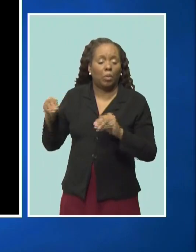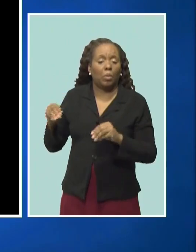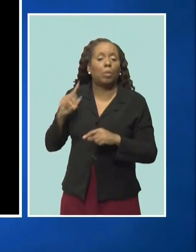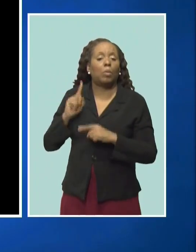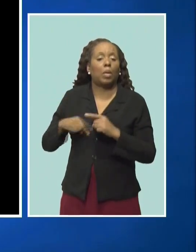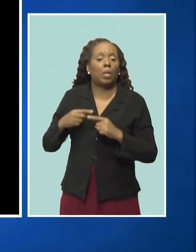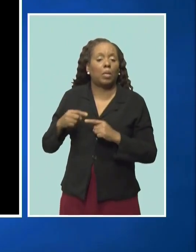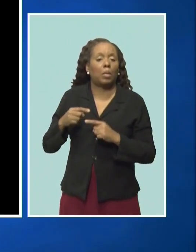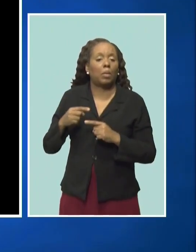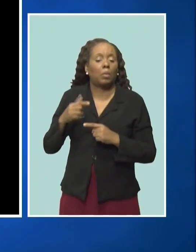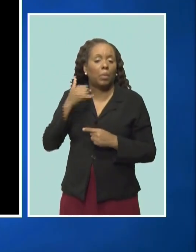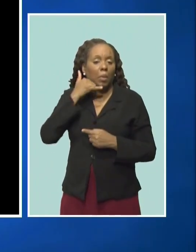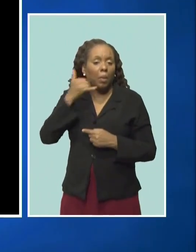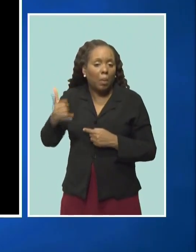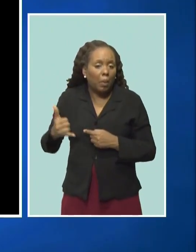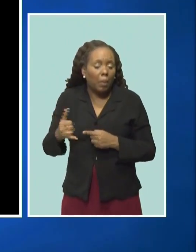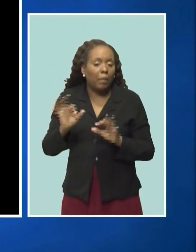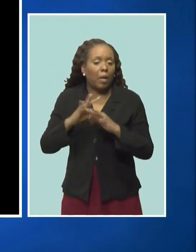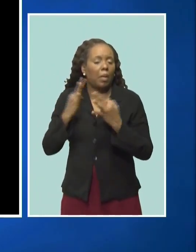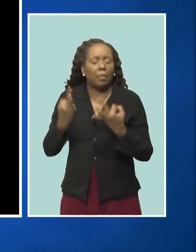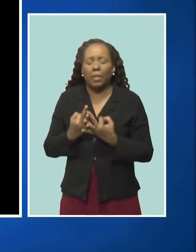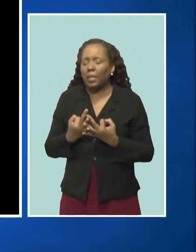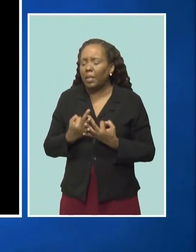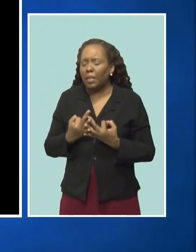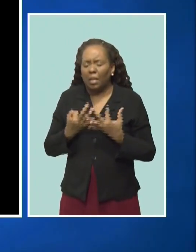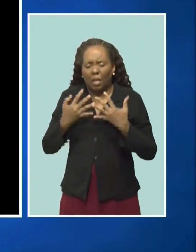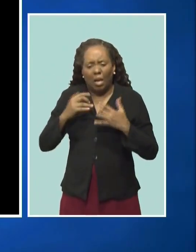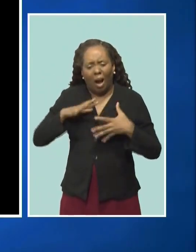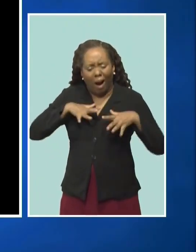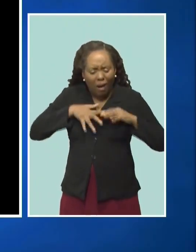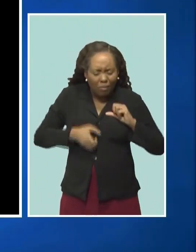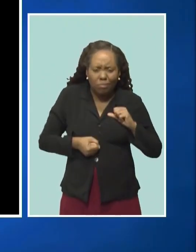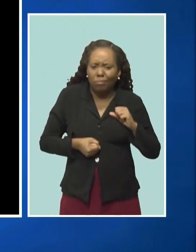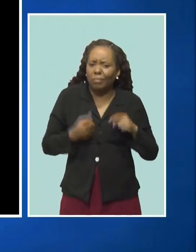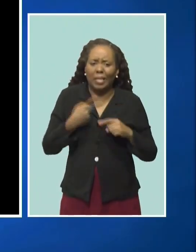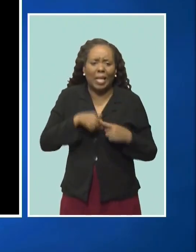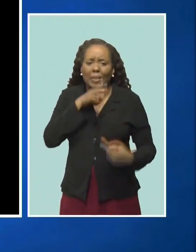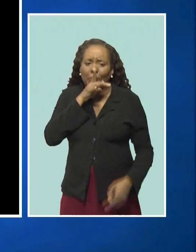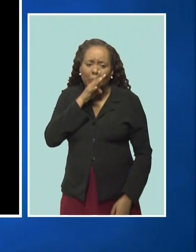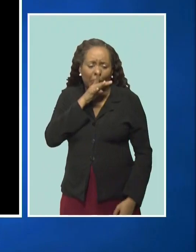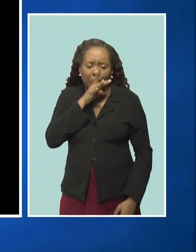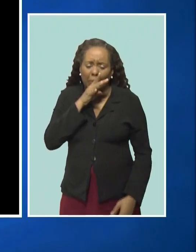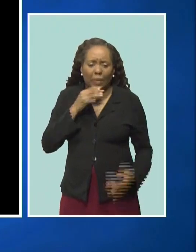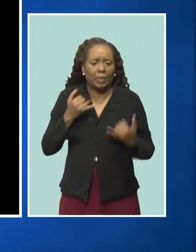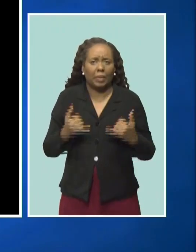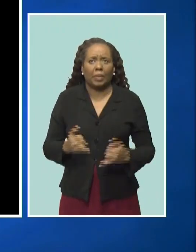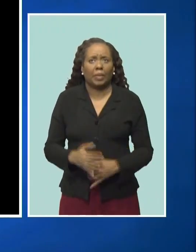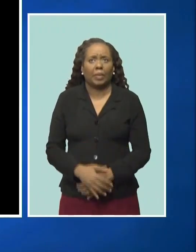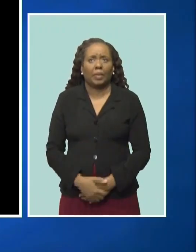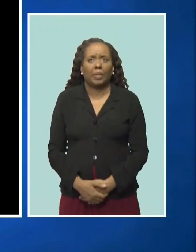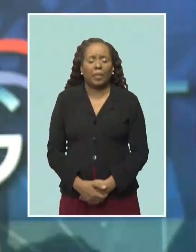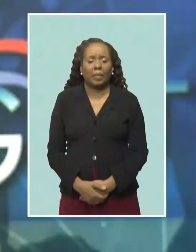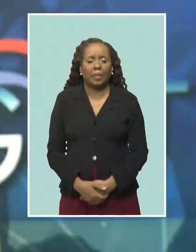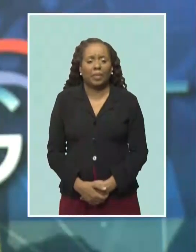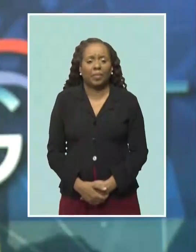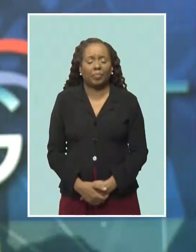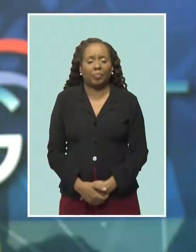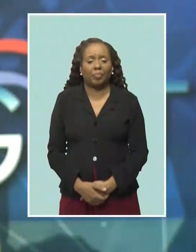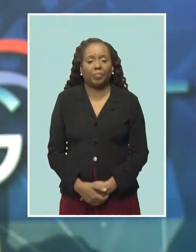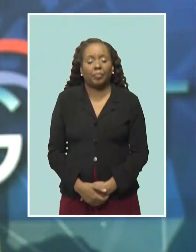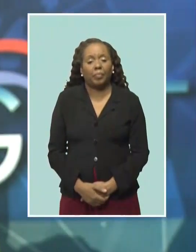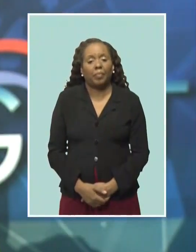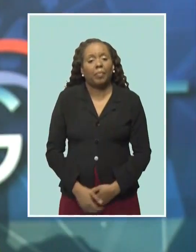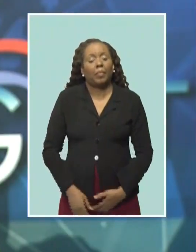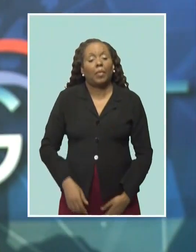When contacted, family members were too distraught to speak, so they declined to comment at this time. Police